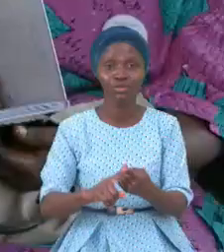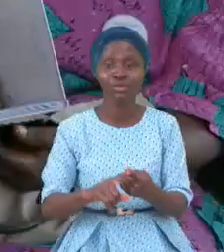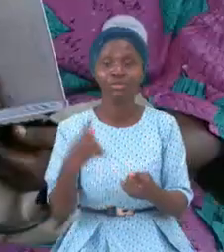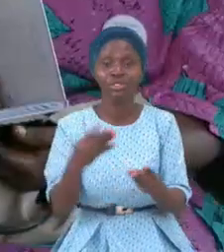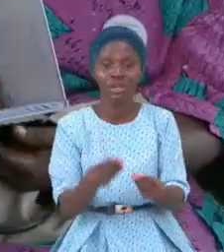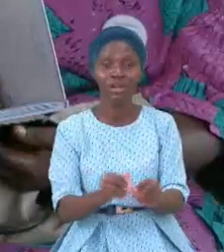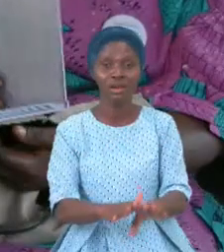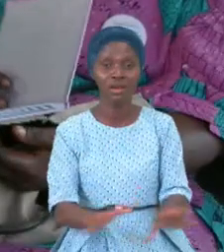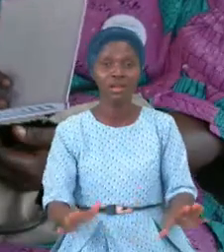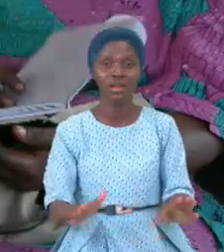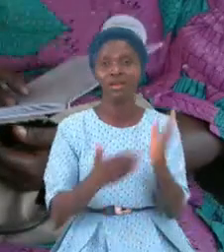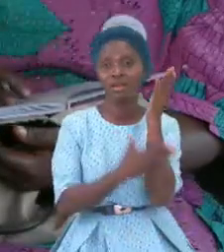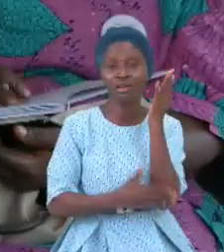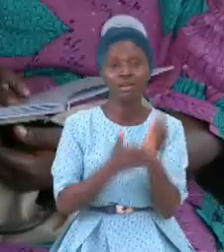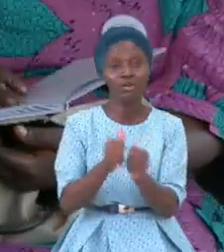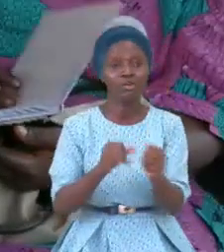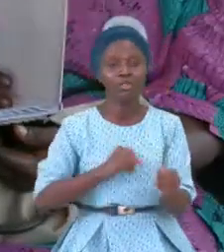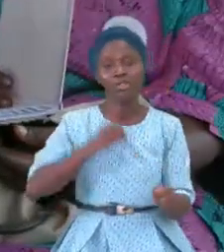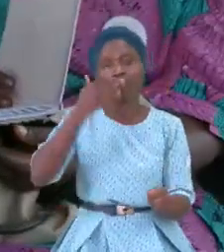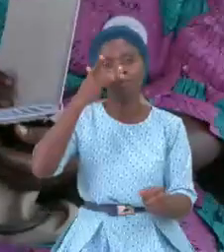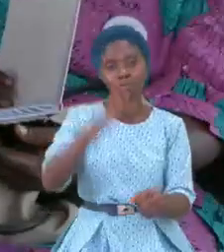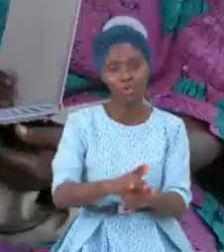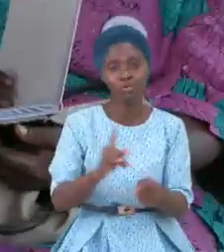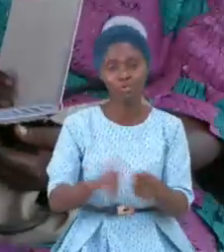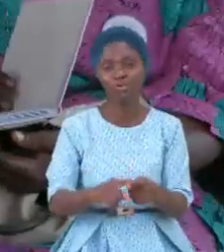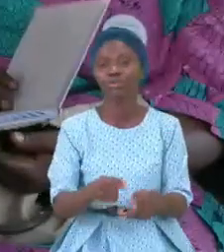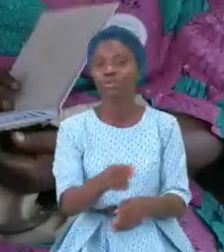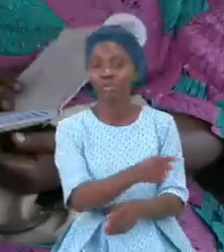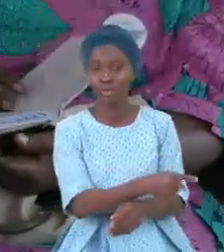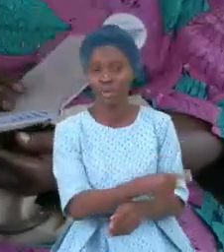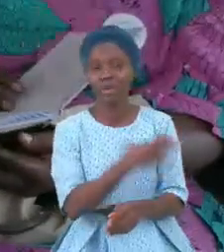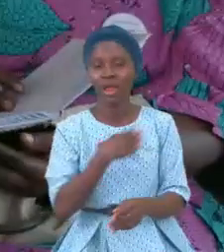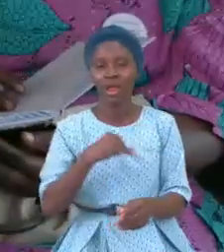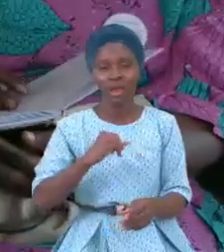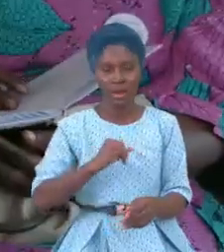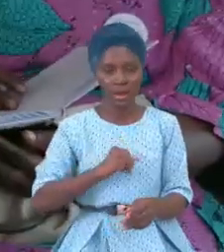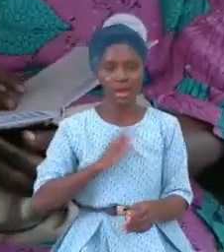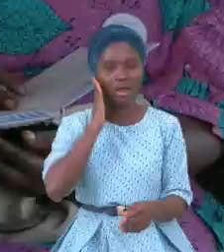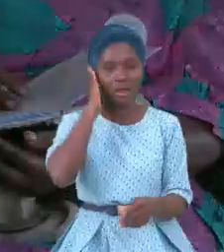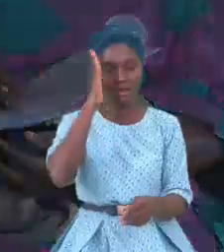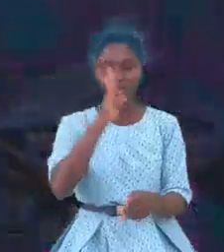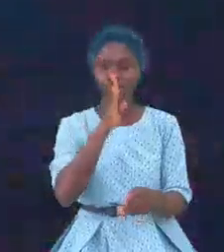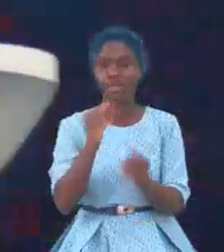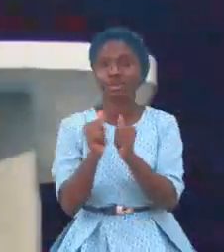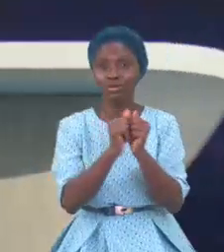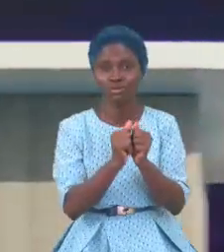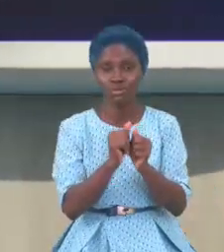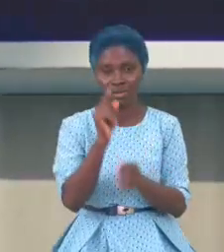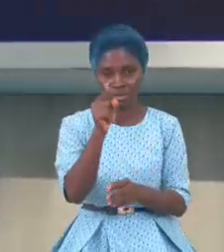I swear unto them, and I will be with